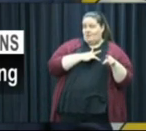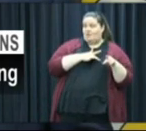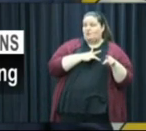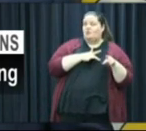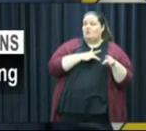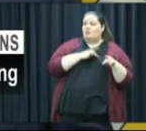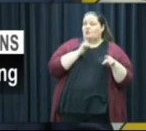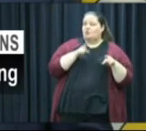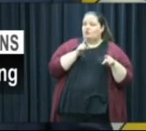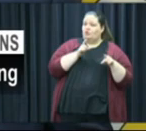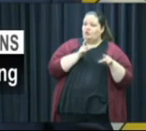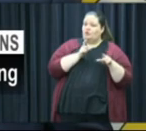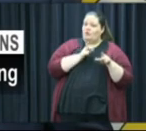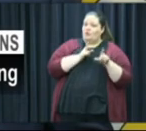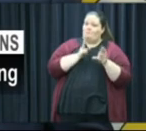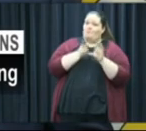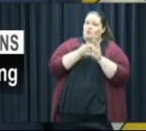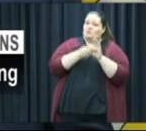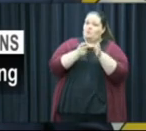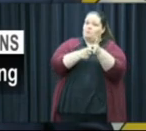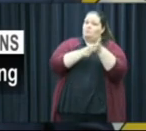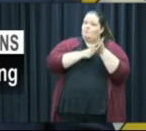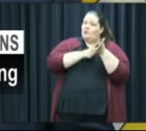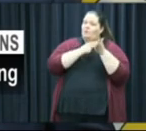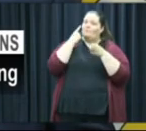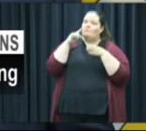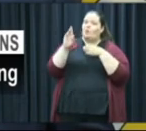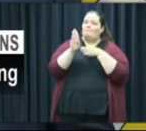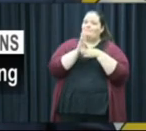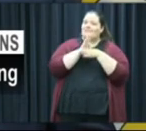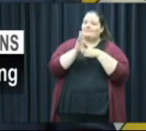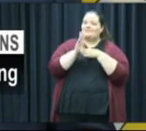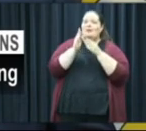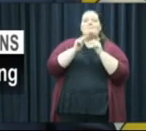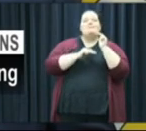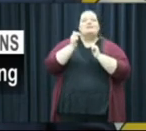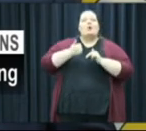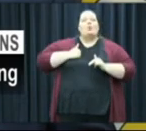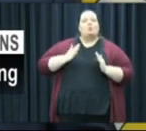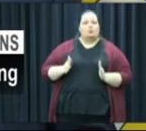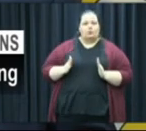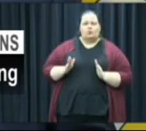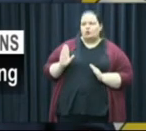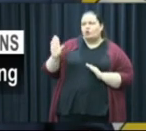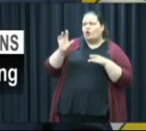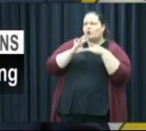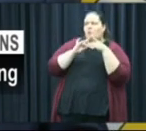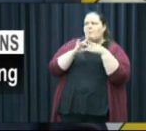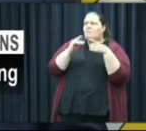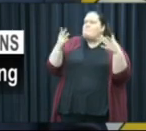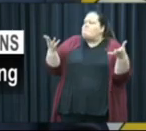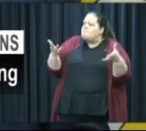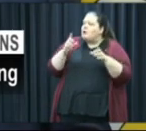make participation mandatory. Your comment on this, or